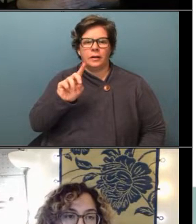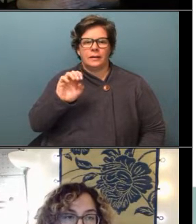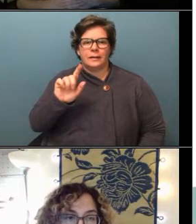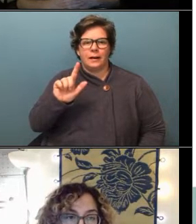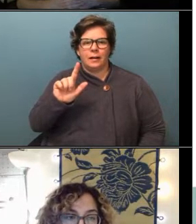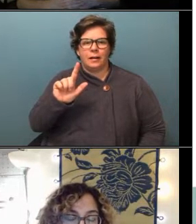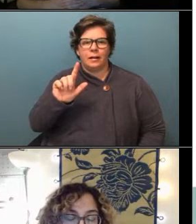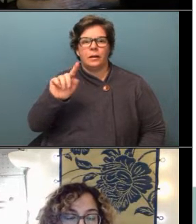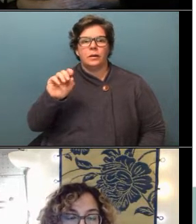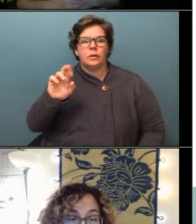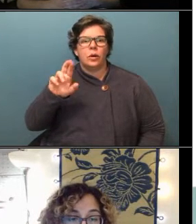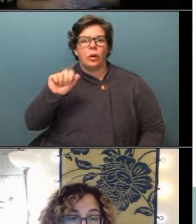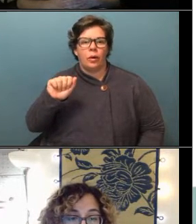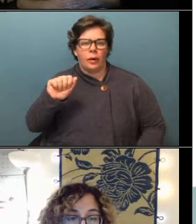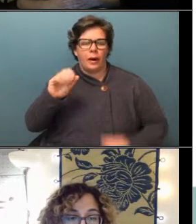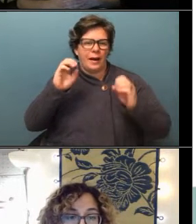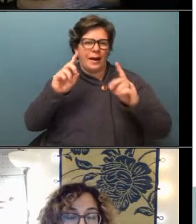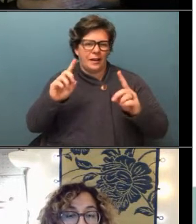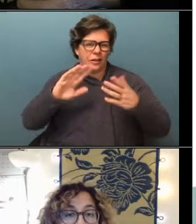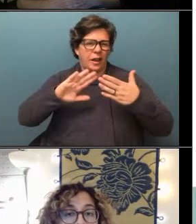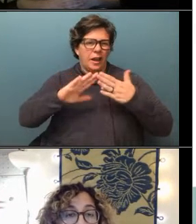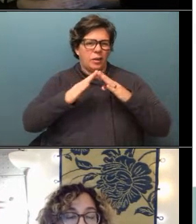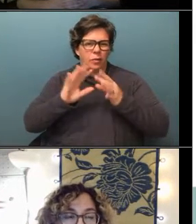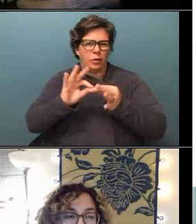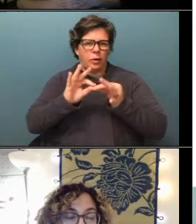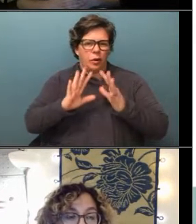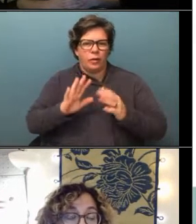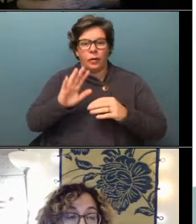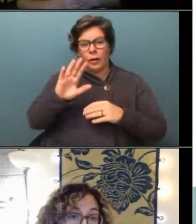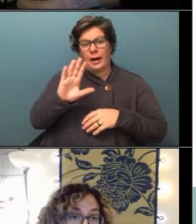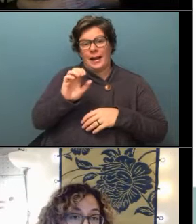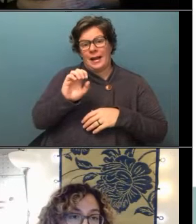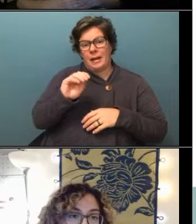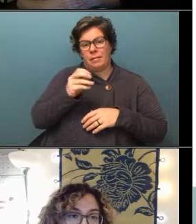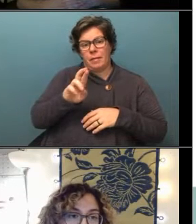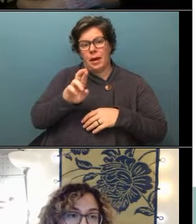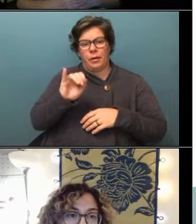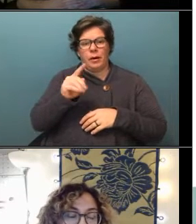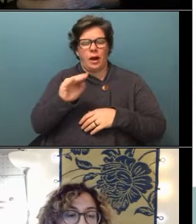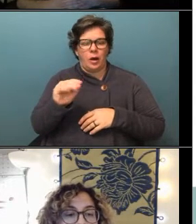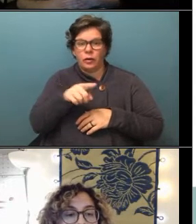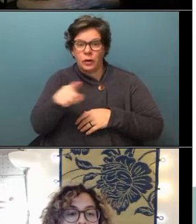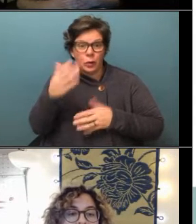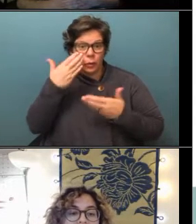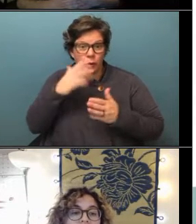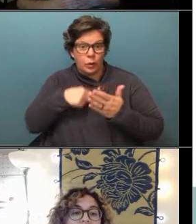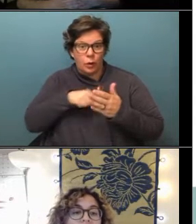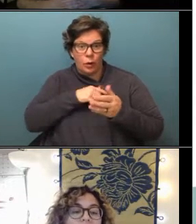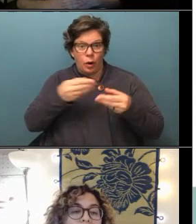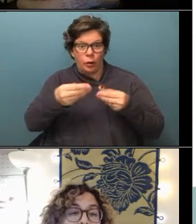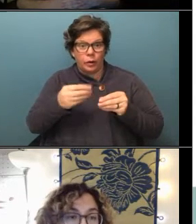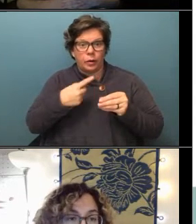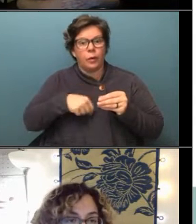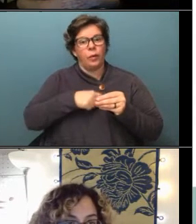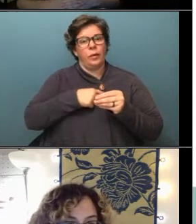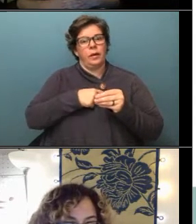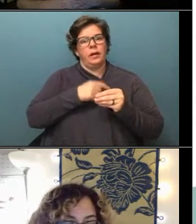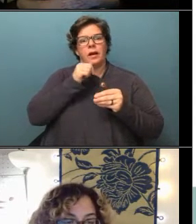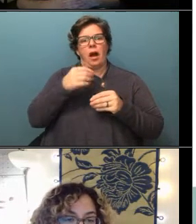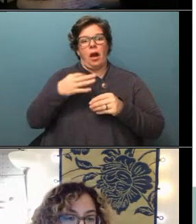Education and Community Coordinator with Empower Idaho. For those of you that are unfamiliar with Empower Idaho, we are a